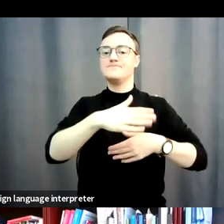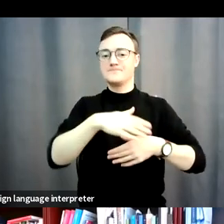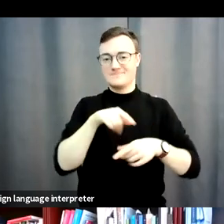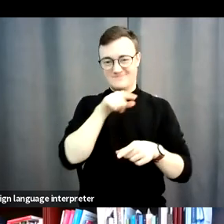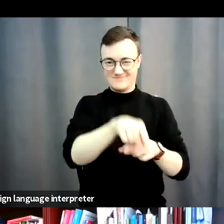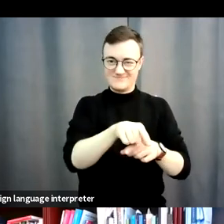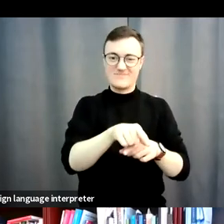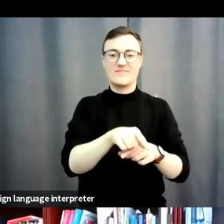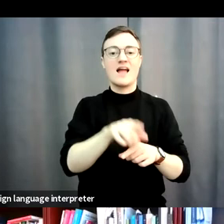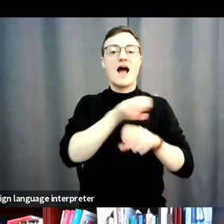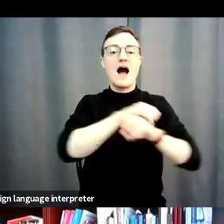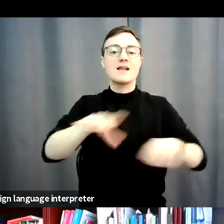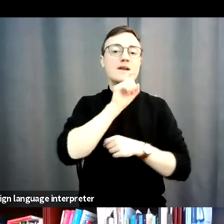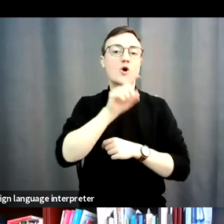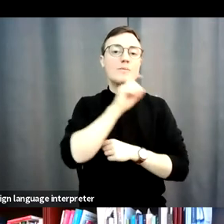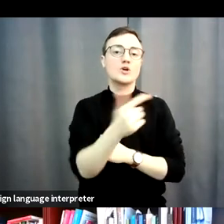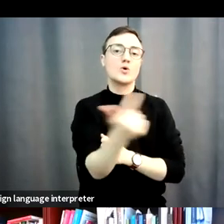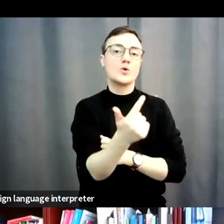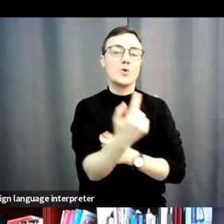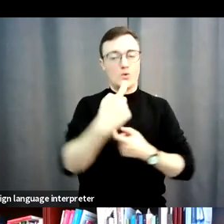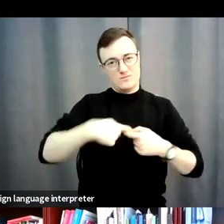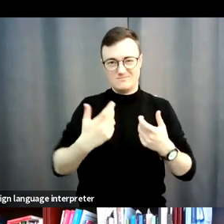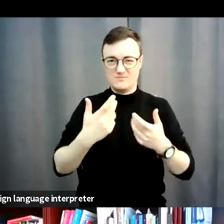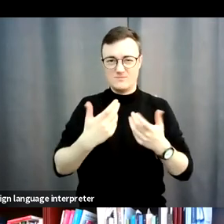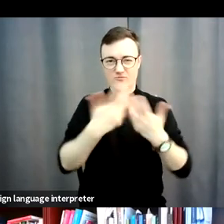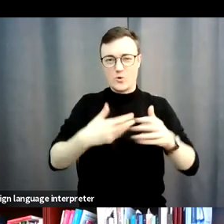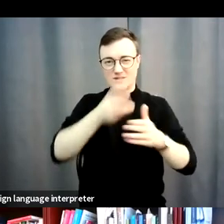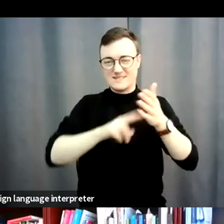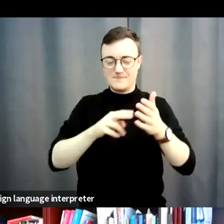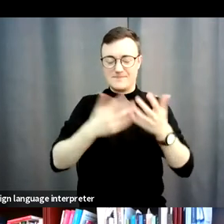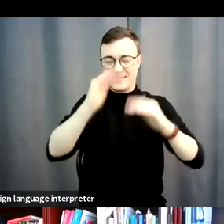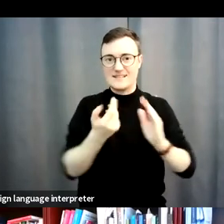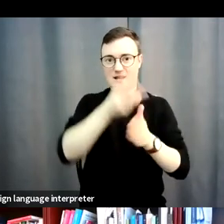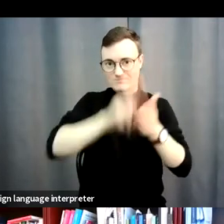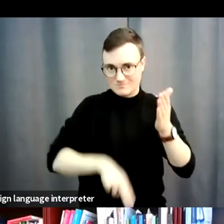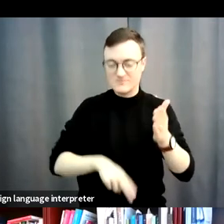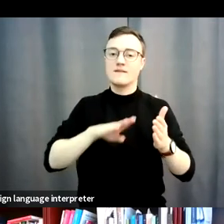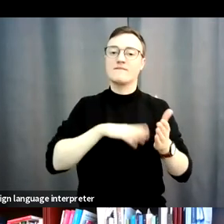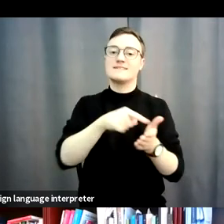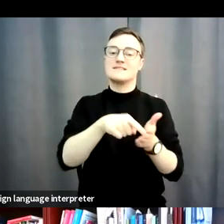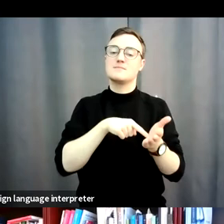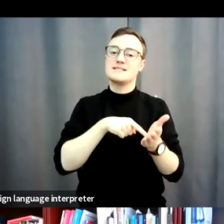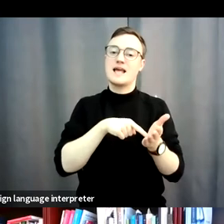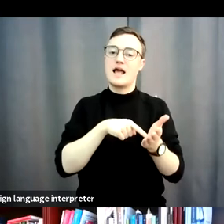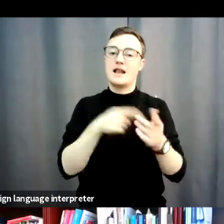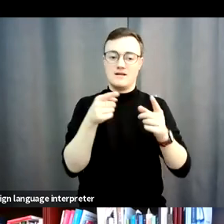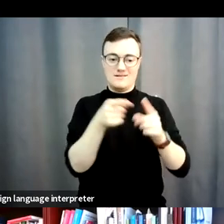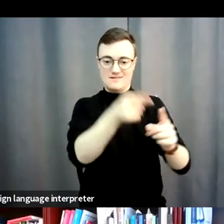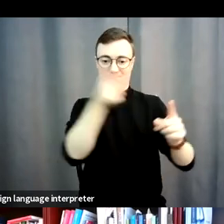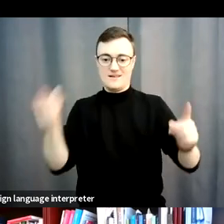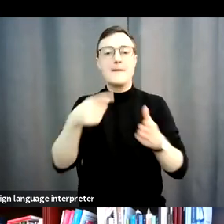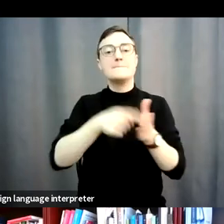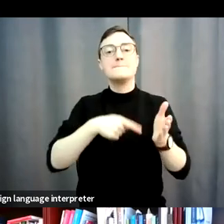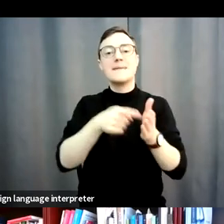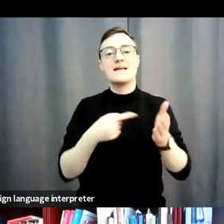of Persons with Disabilities, which makes specific recommendations, specific reference to meaningful participation